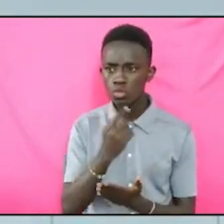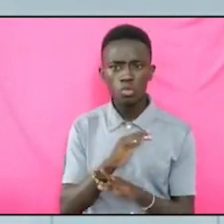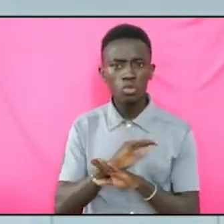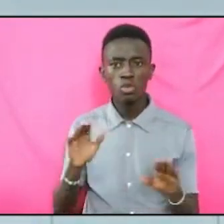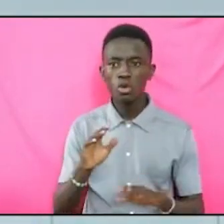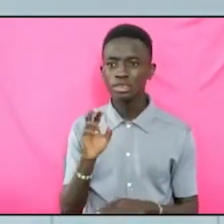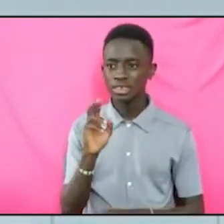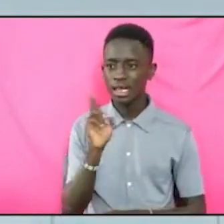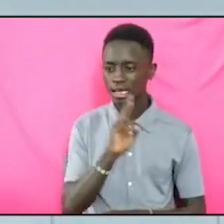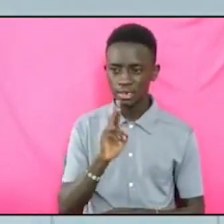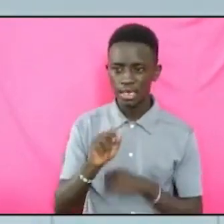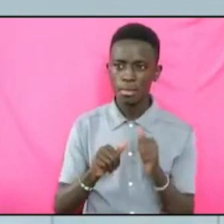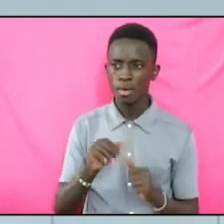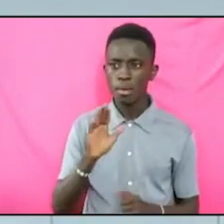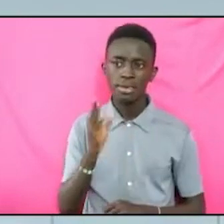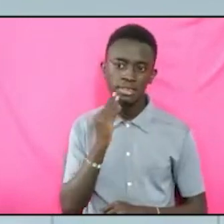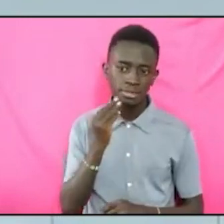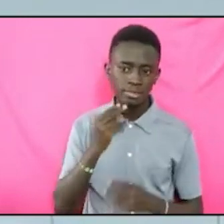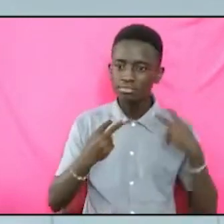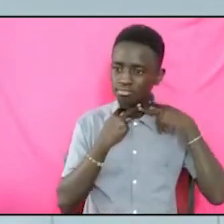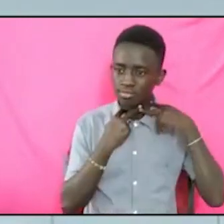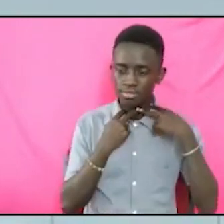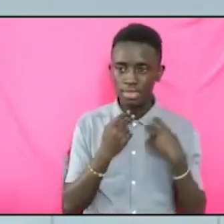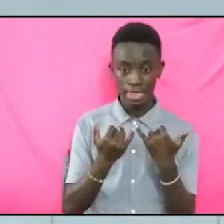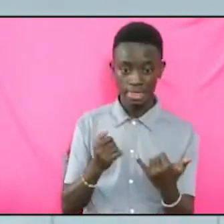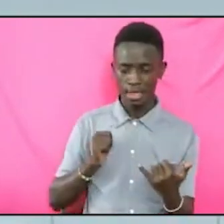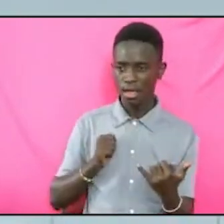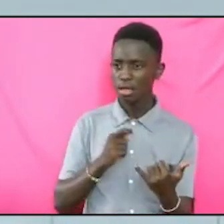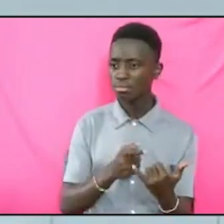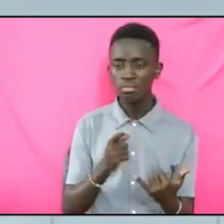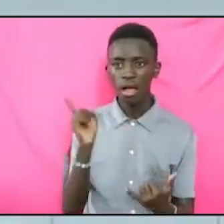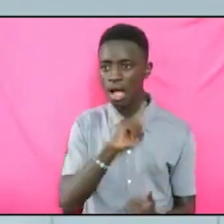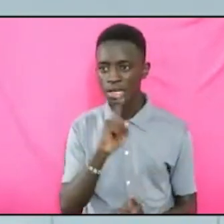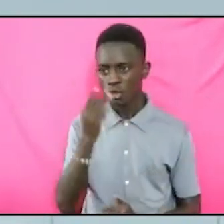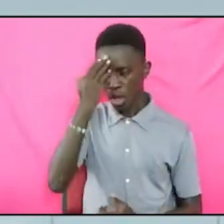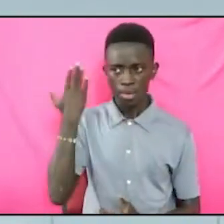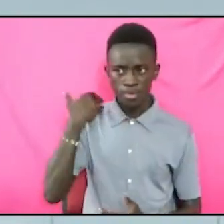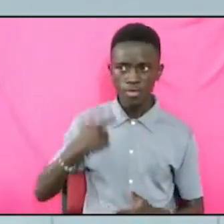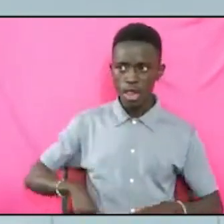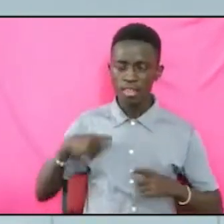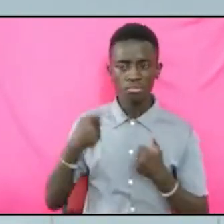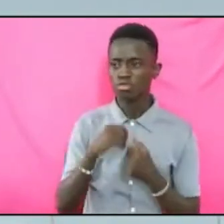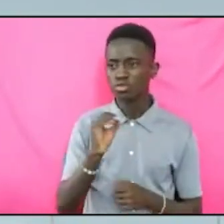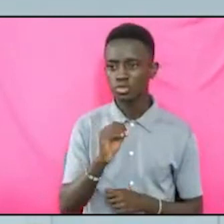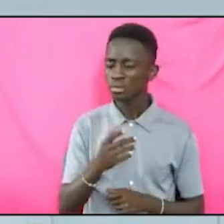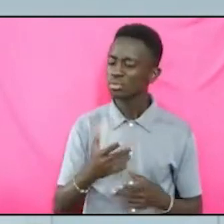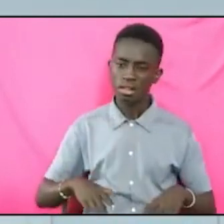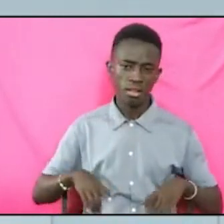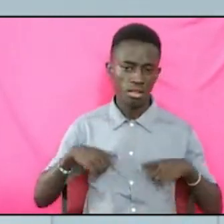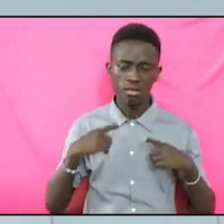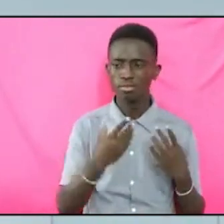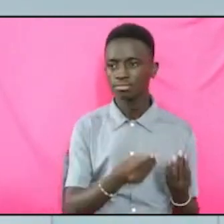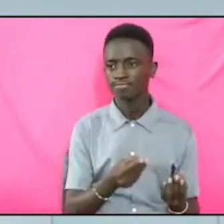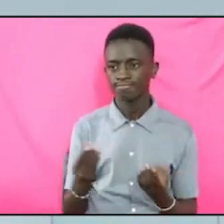the experiences. She had experienced the transforming power. She had experienced the Lord. It changes our